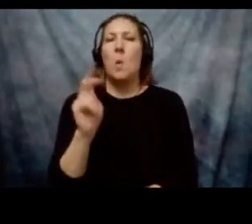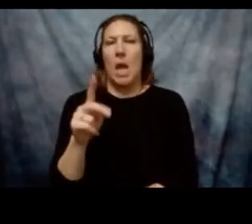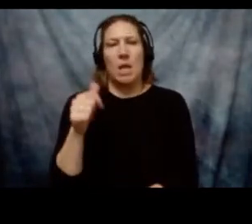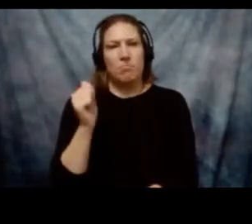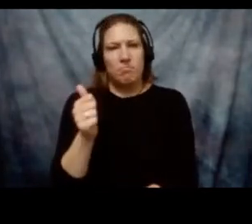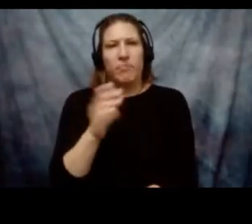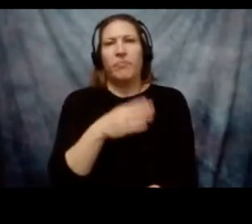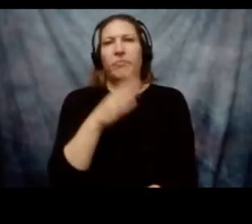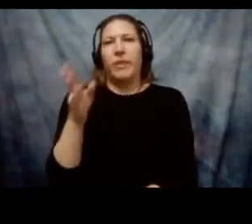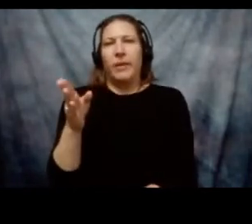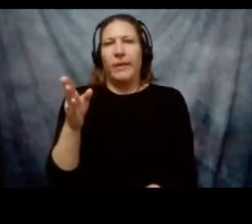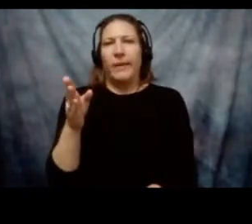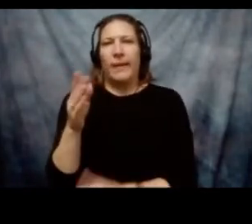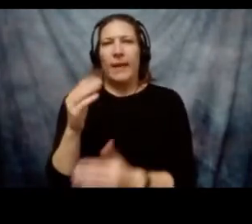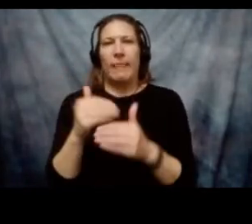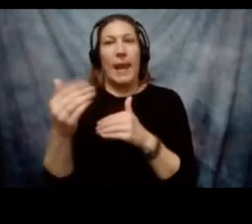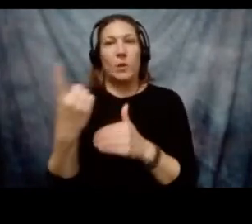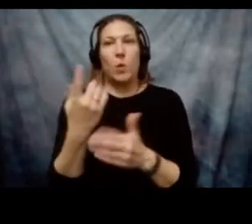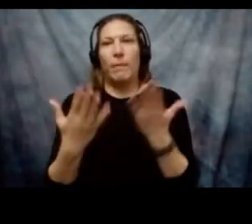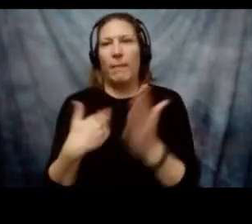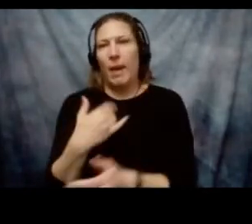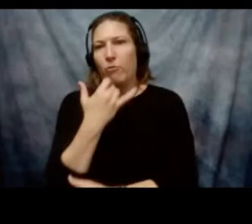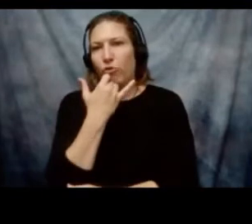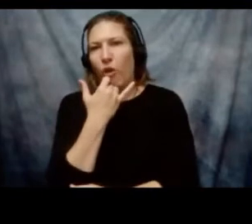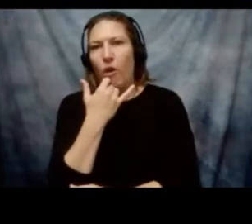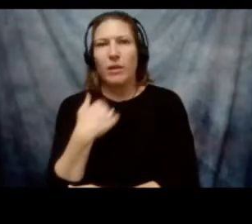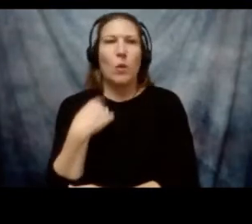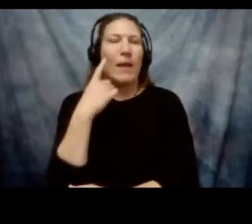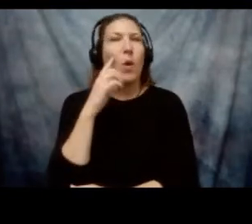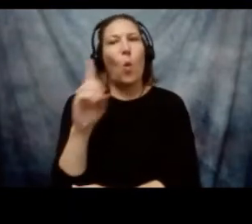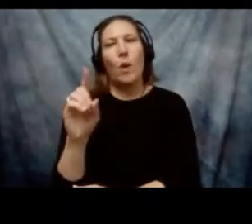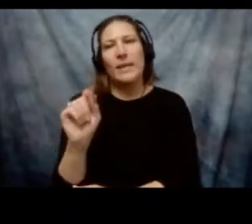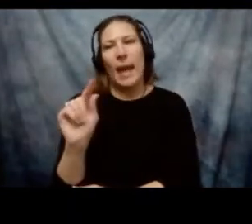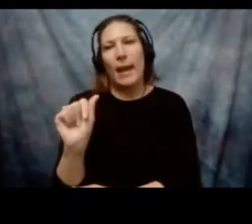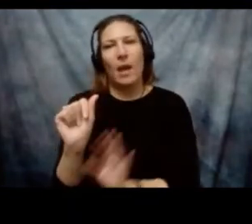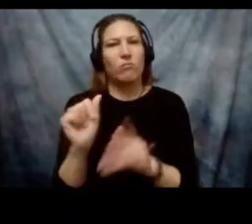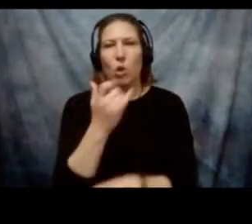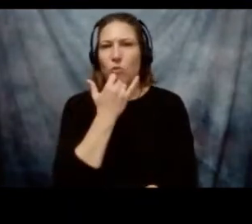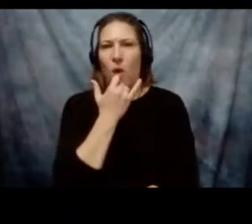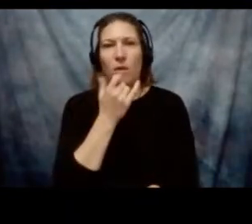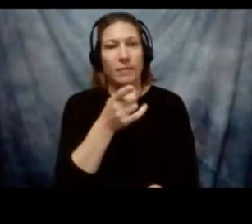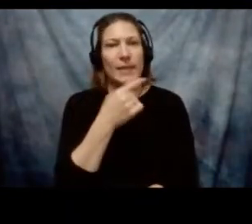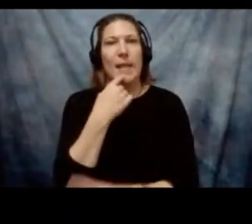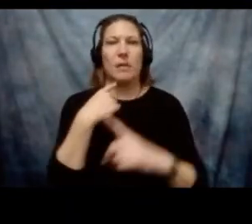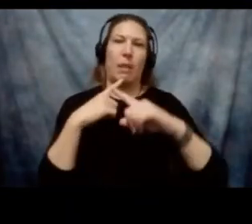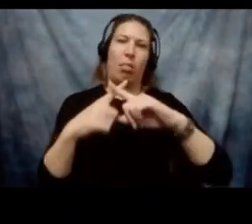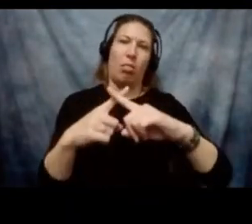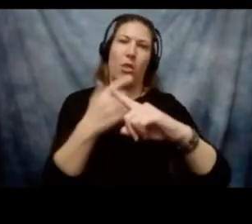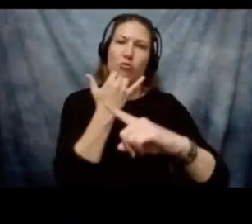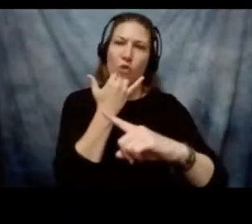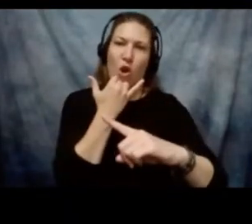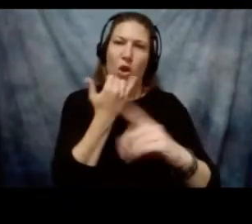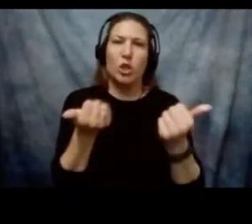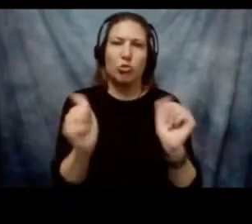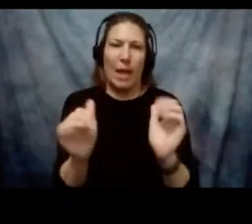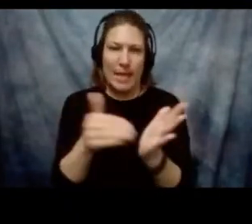to the data tab, which I don't. It gives me a message, incorrect, please try again. Okay, I'll go click here.